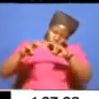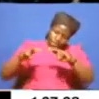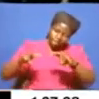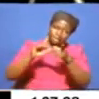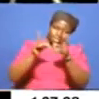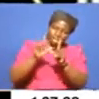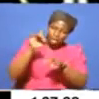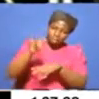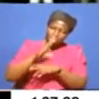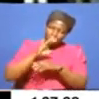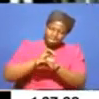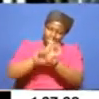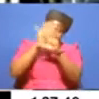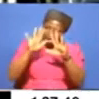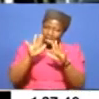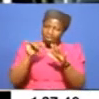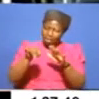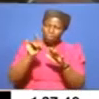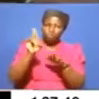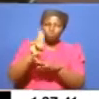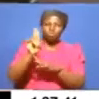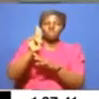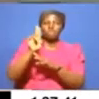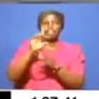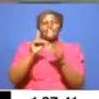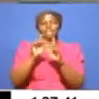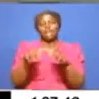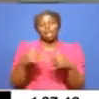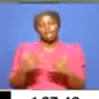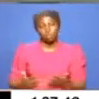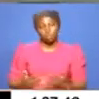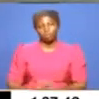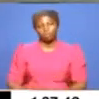used for. Allan Aoko, Prime Edition.